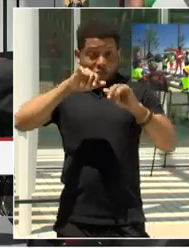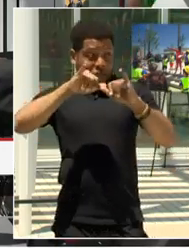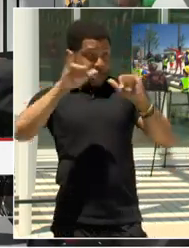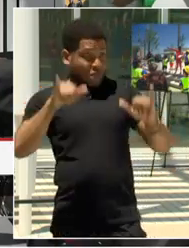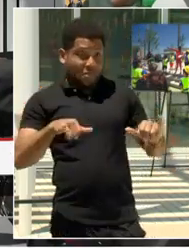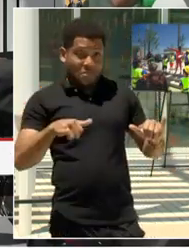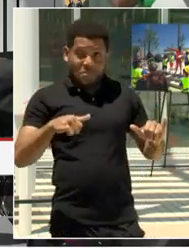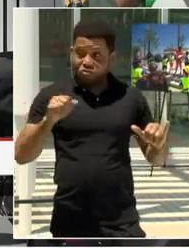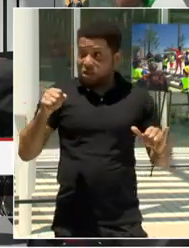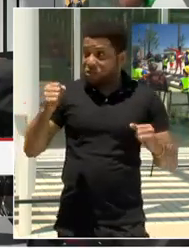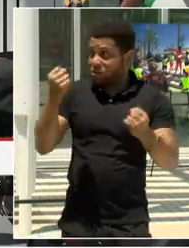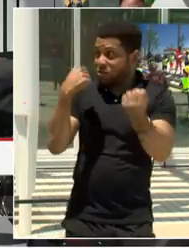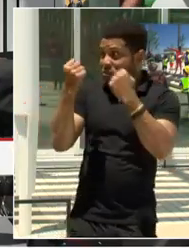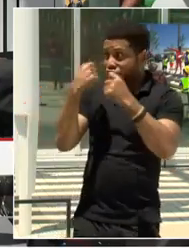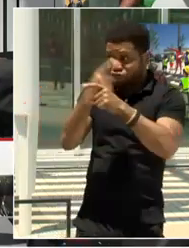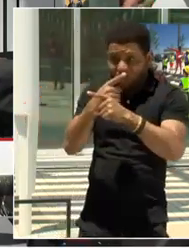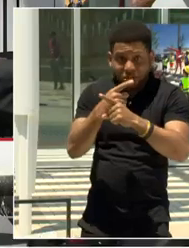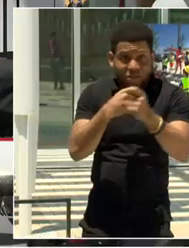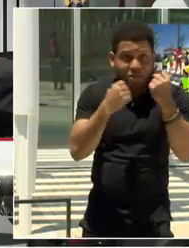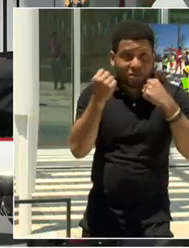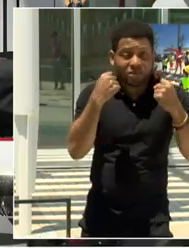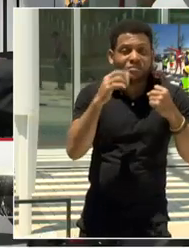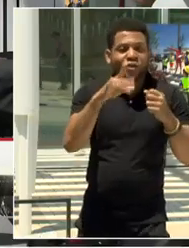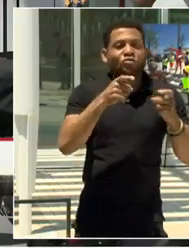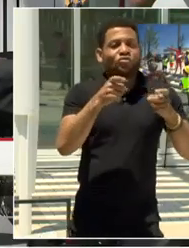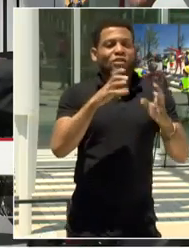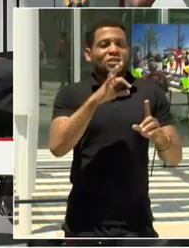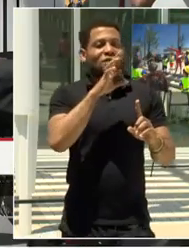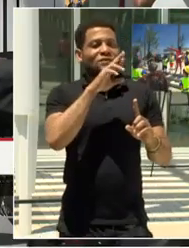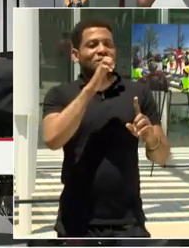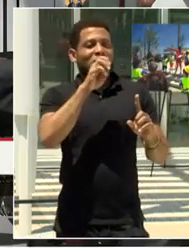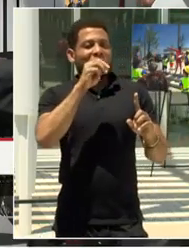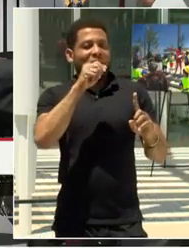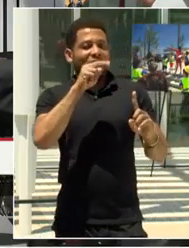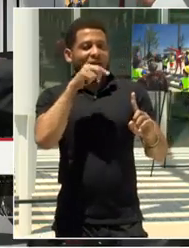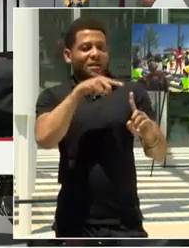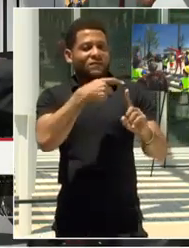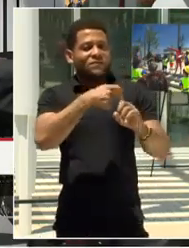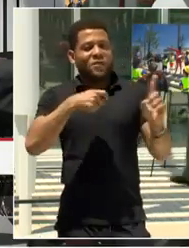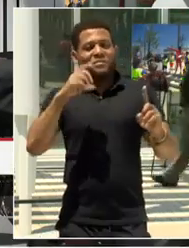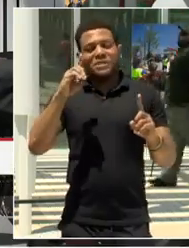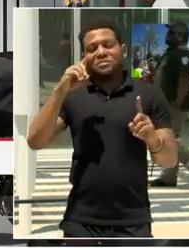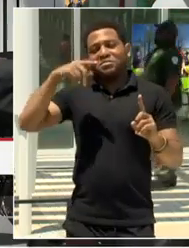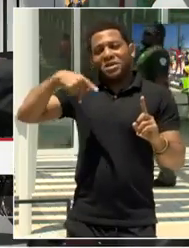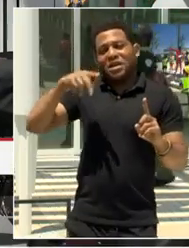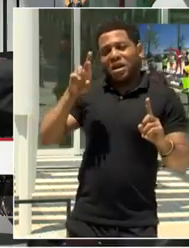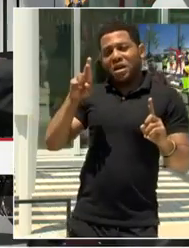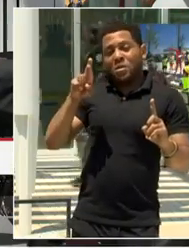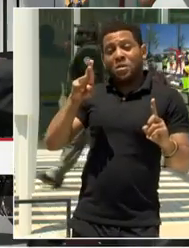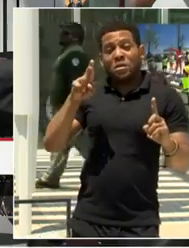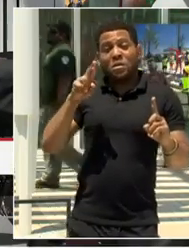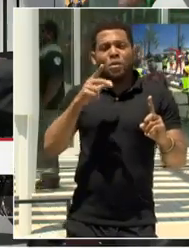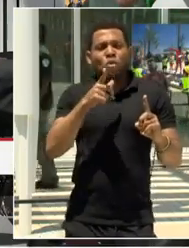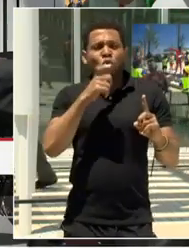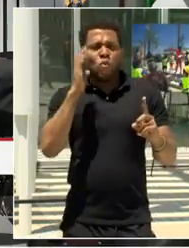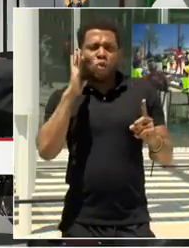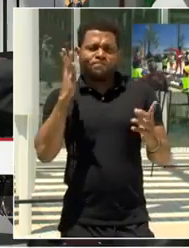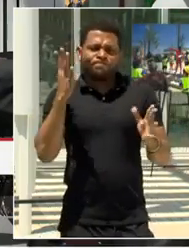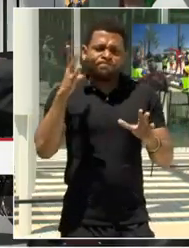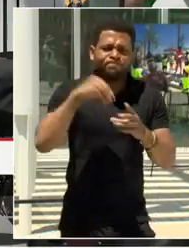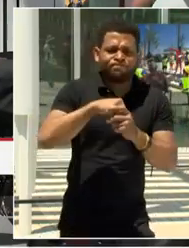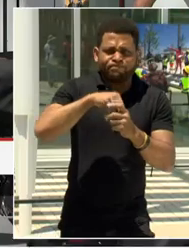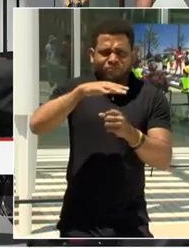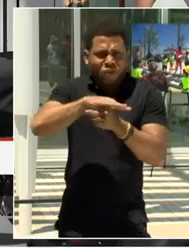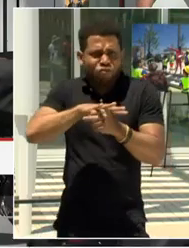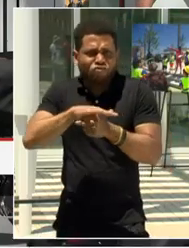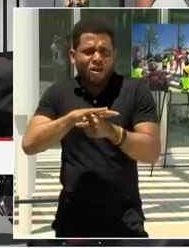DPR for this beautiful addition to the DPR toolkit, which is housed here in Ward 5, and I would like to